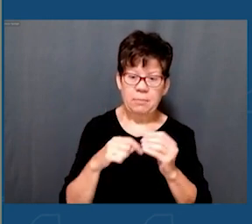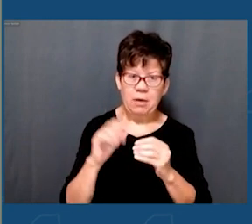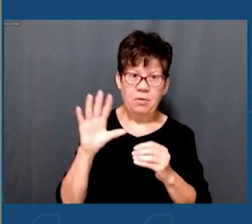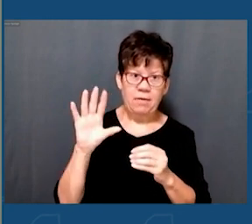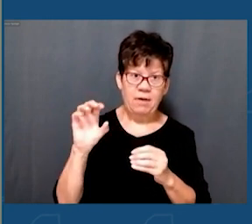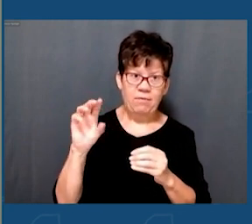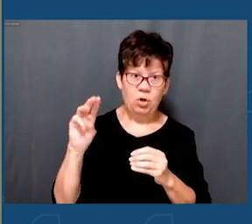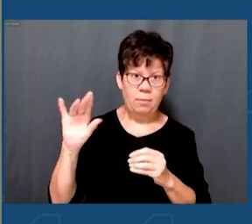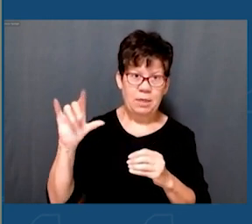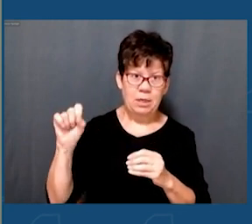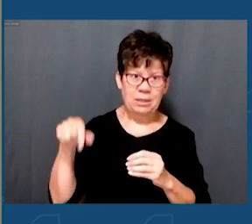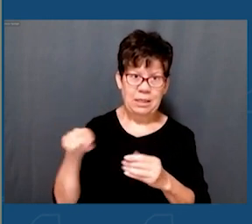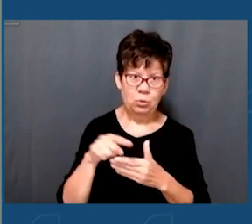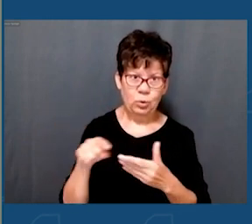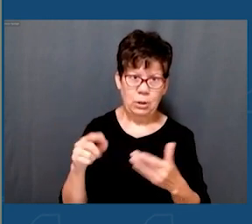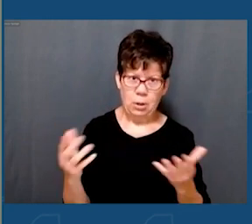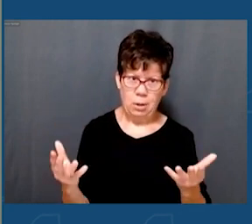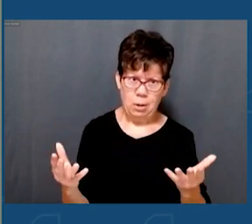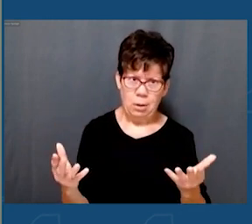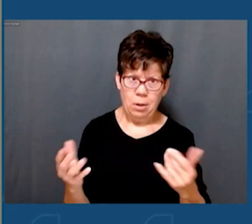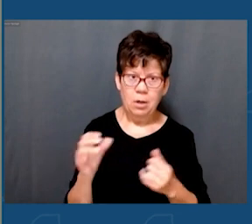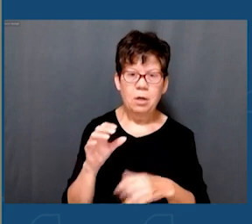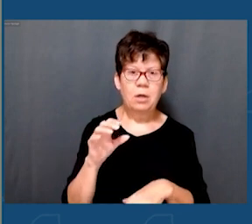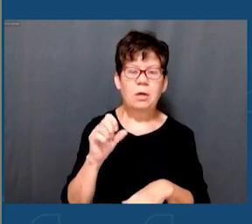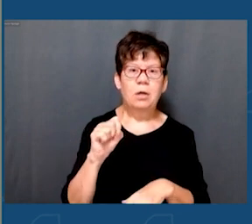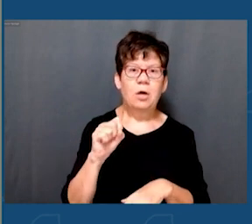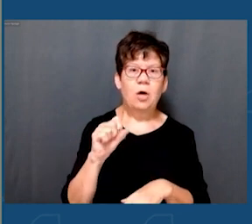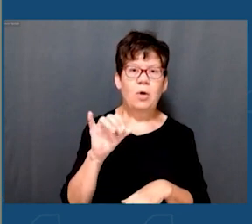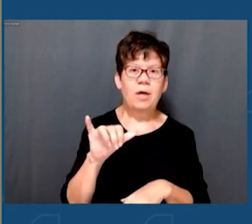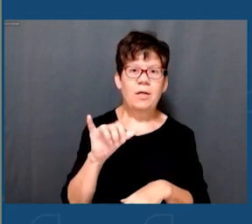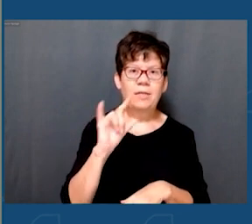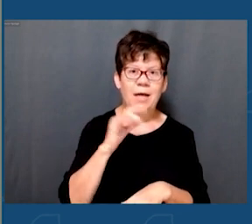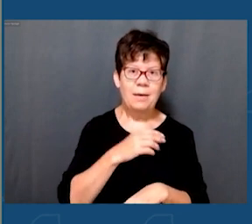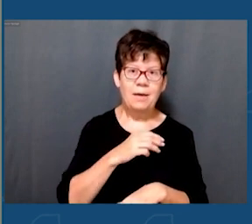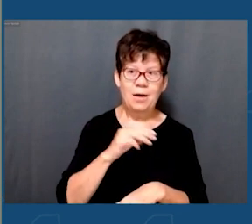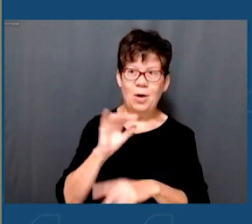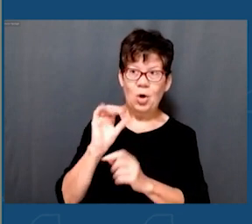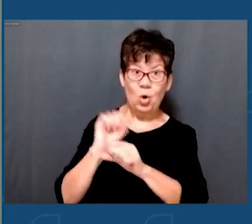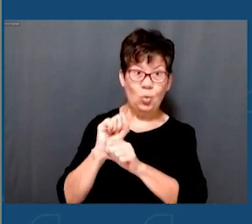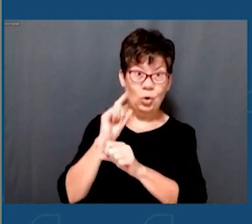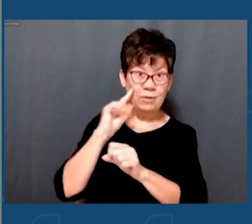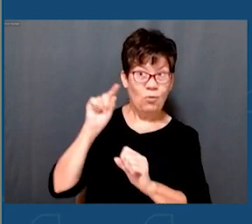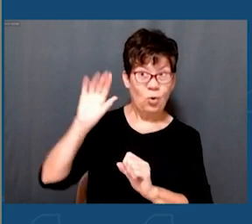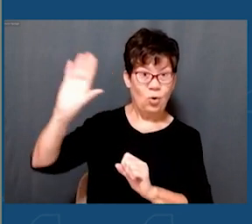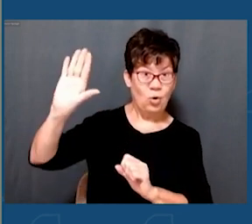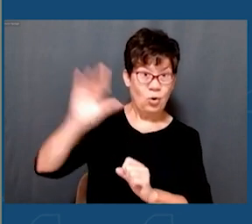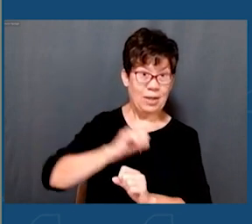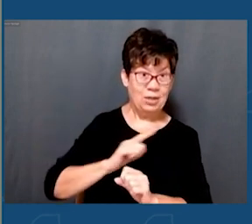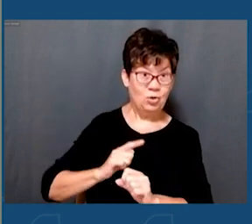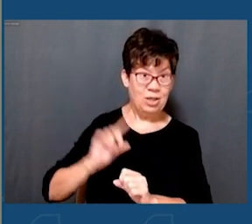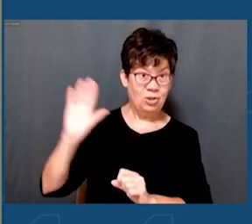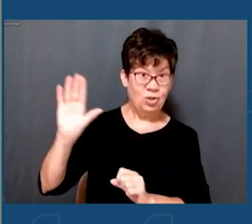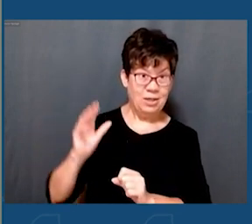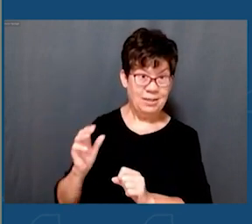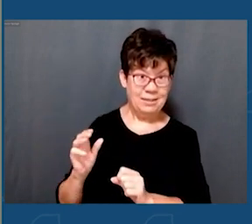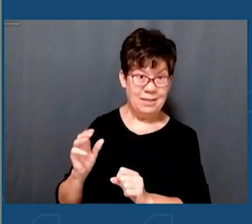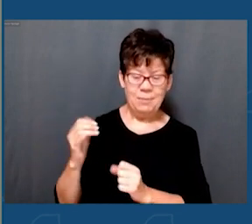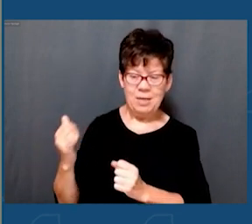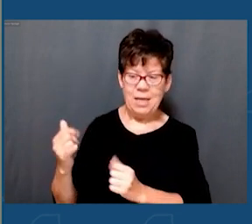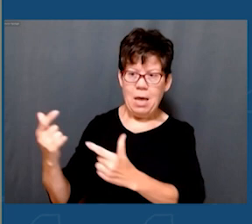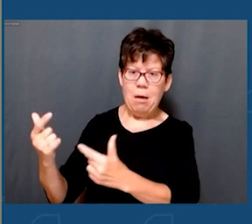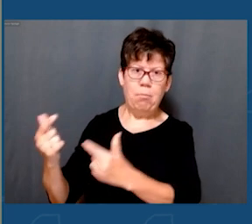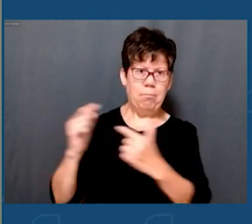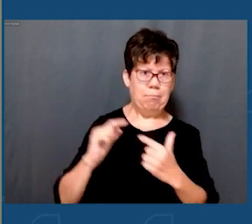say that method works for the legislature. That is what they do, but now it is upon me to give